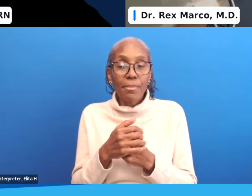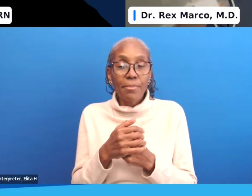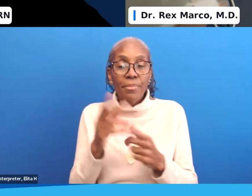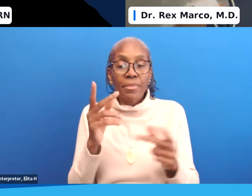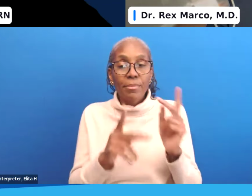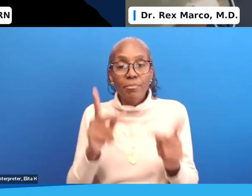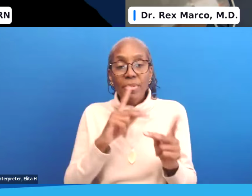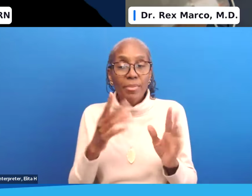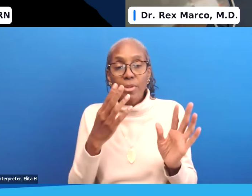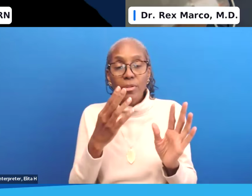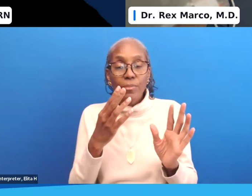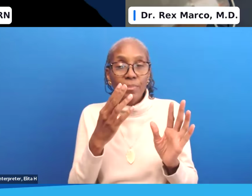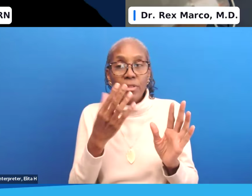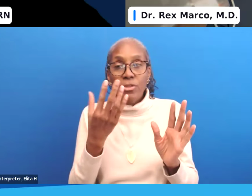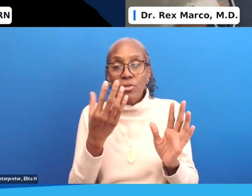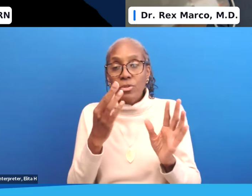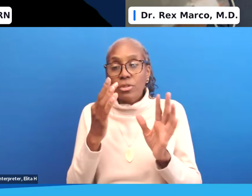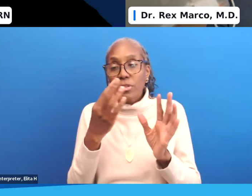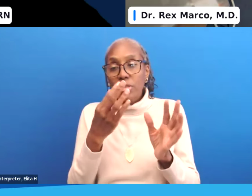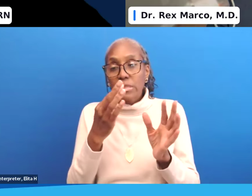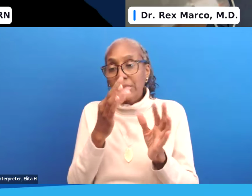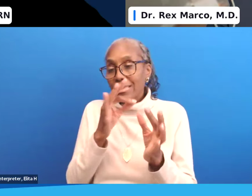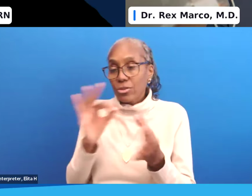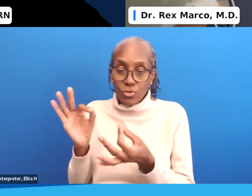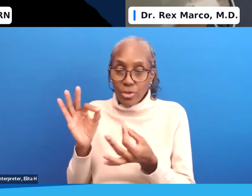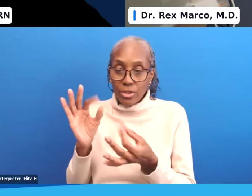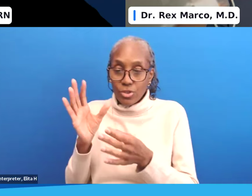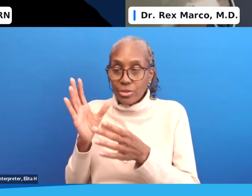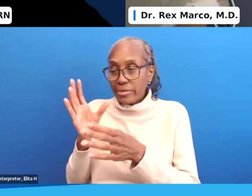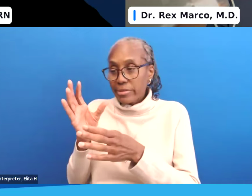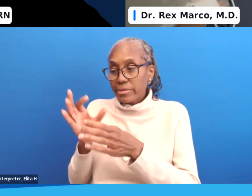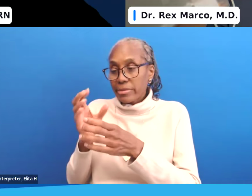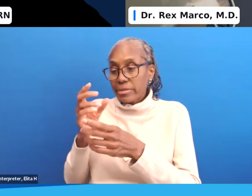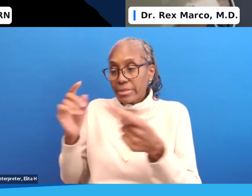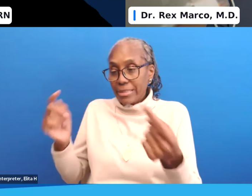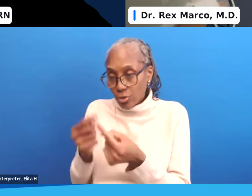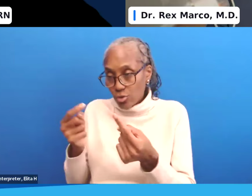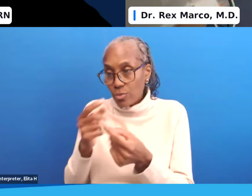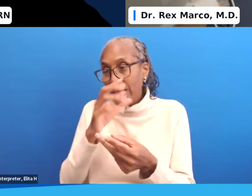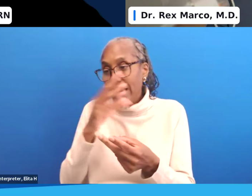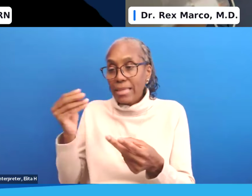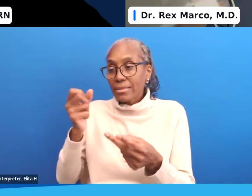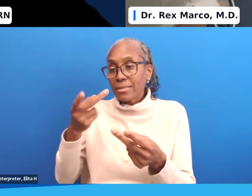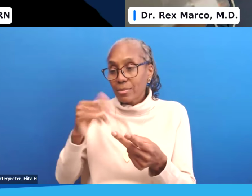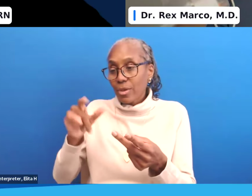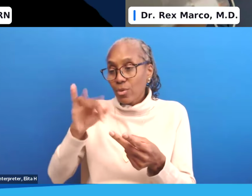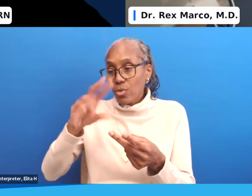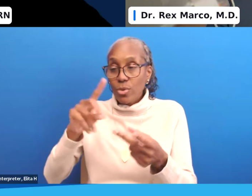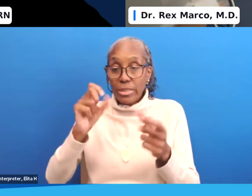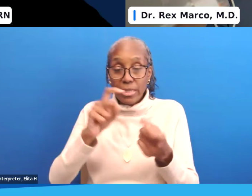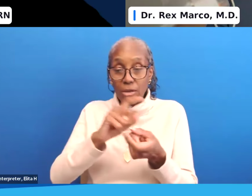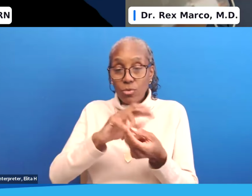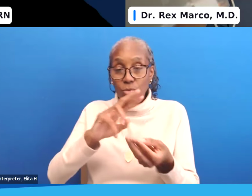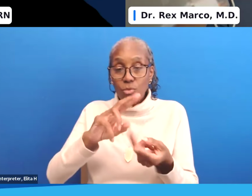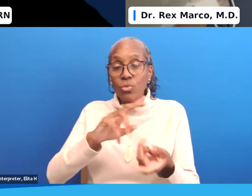distraction injury in the spinal cord question as well. Can that be reversed? Can that